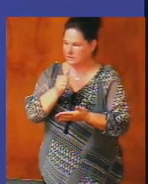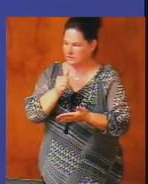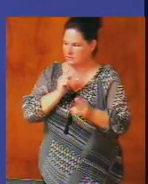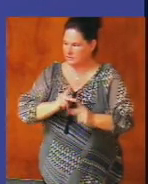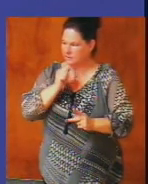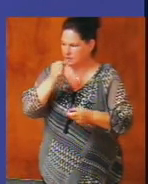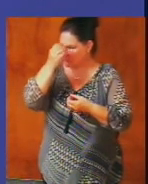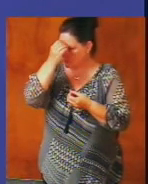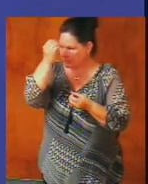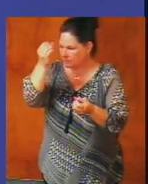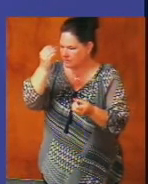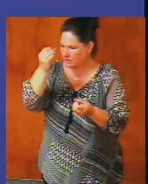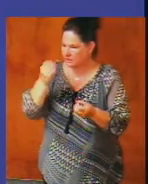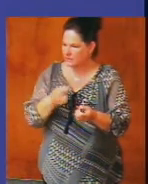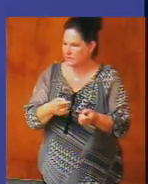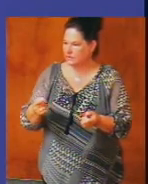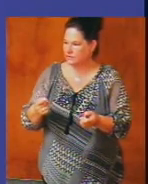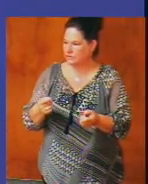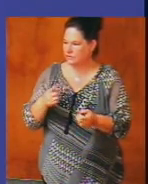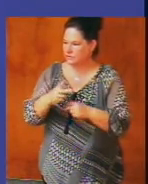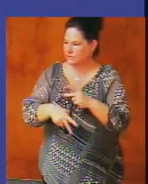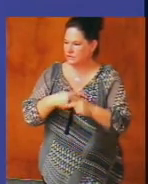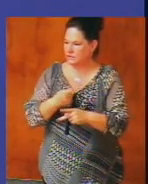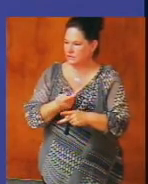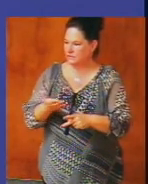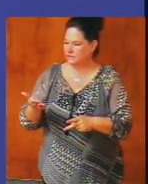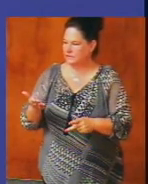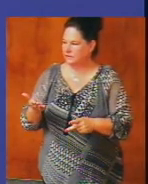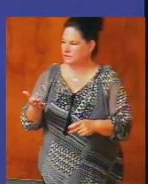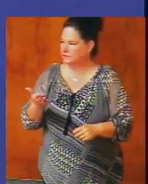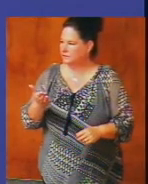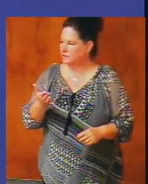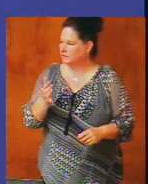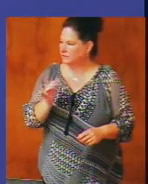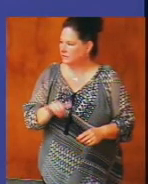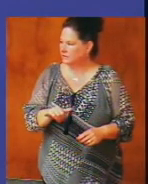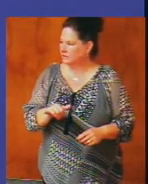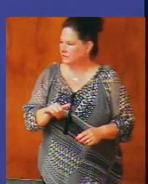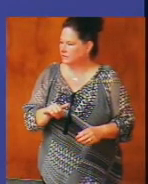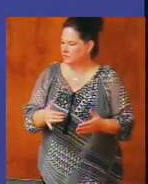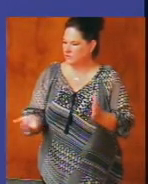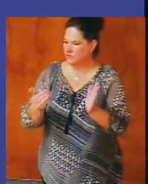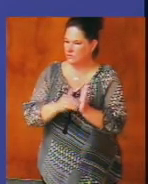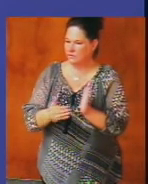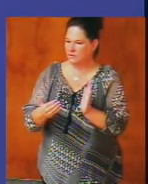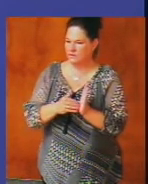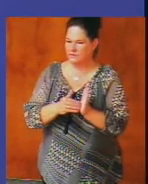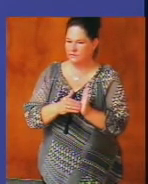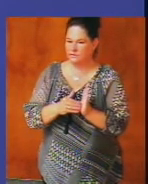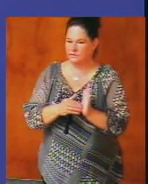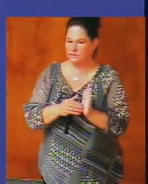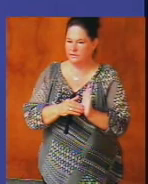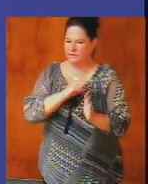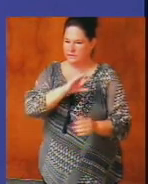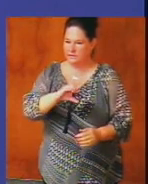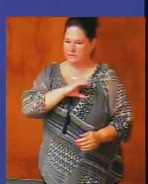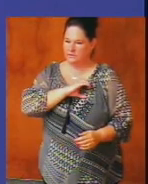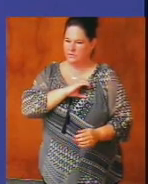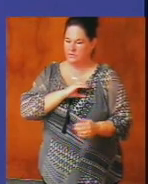disobedience." Those were the kinds of things that often characterize the